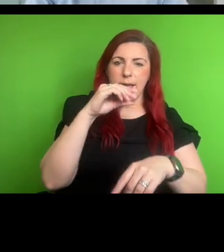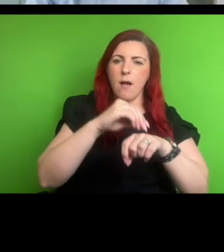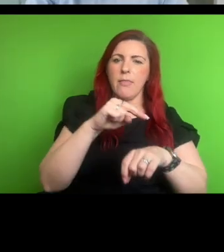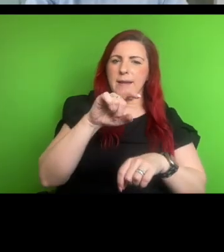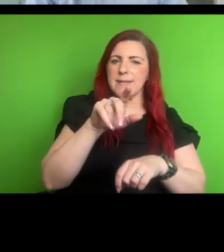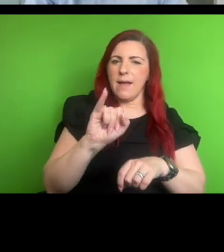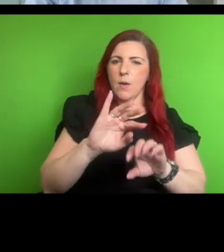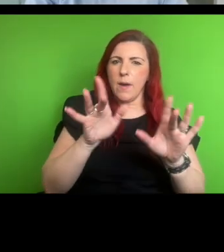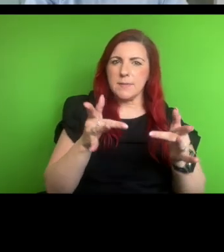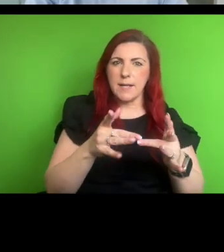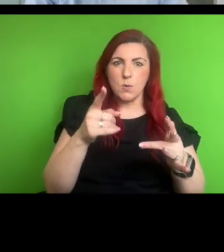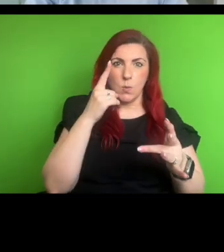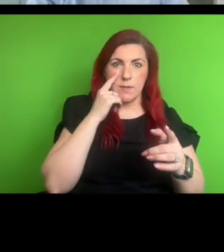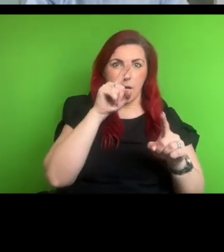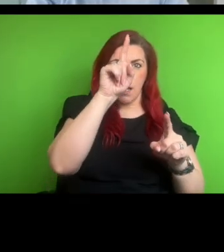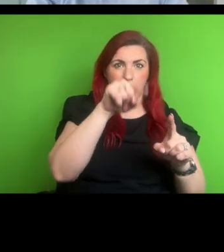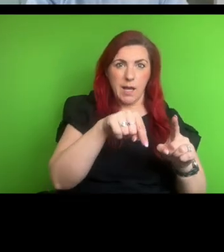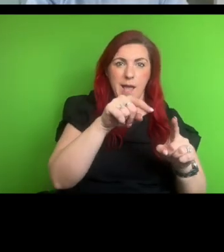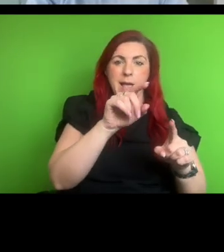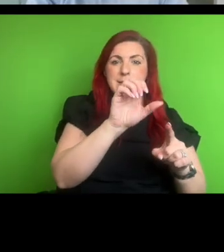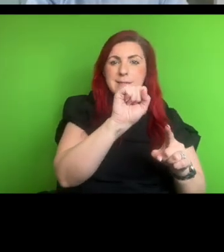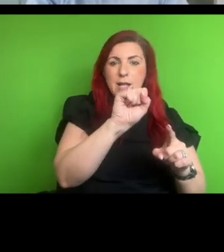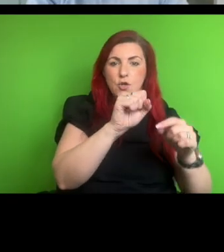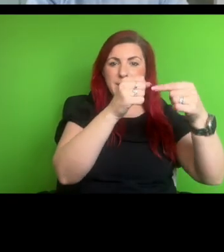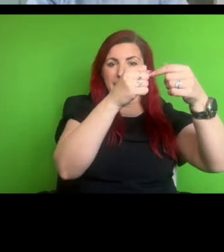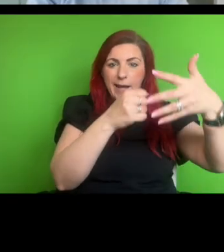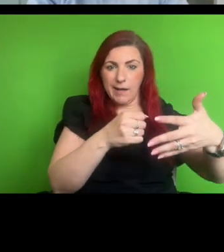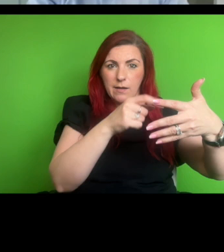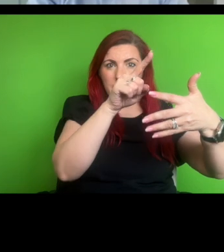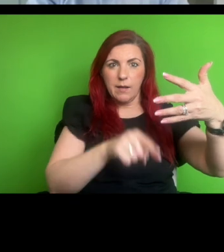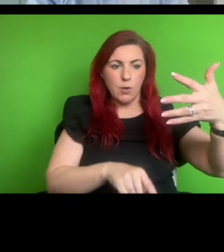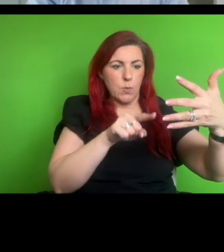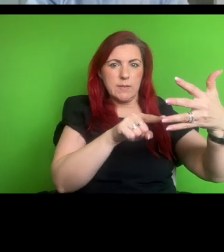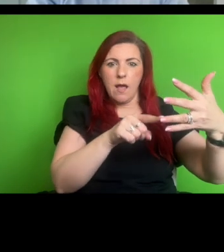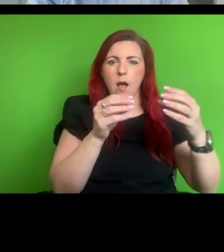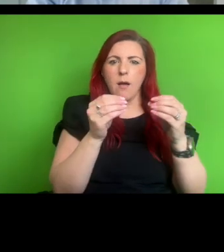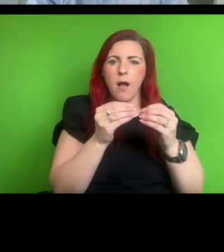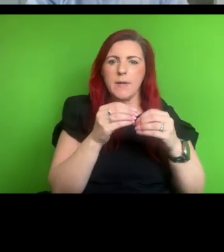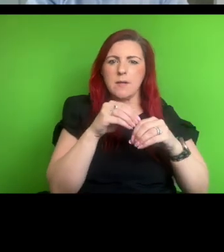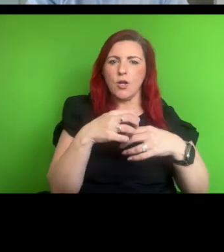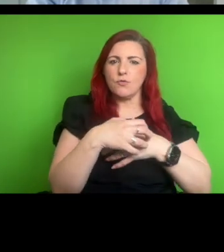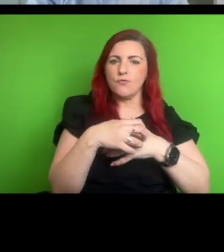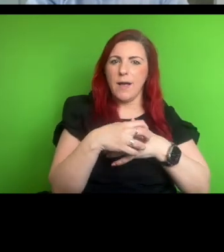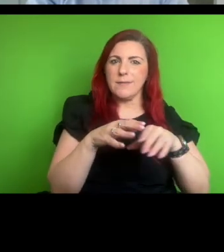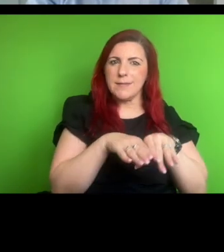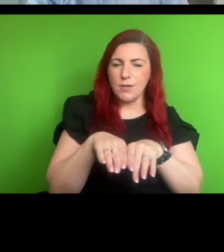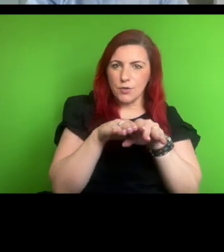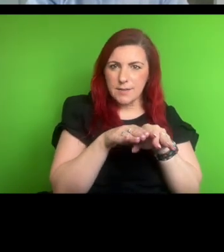menu and click on the comment on a draft standard for your standards, your say. Take a little scroll down the